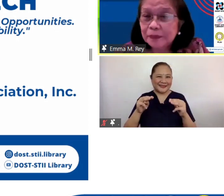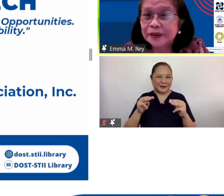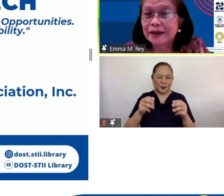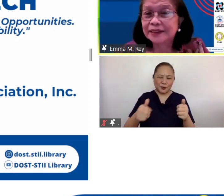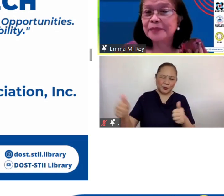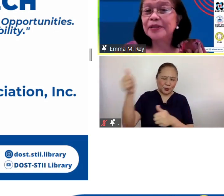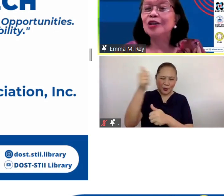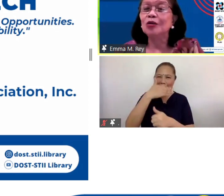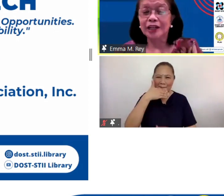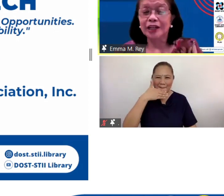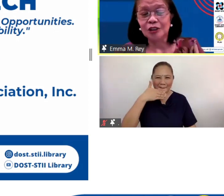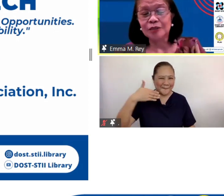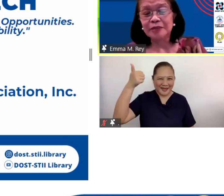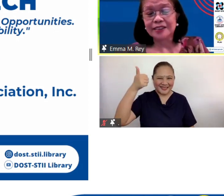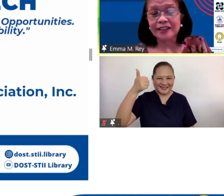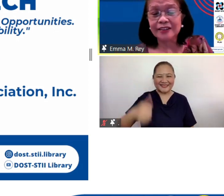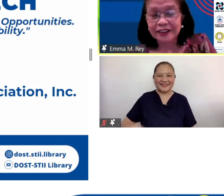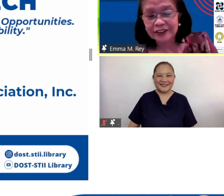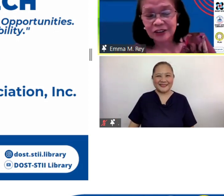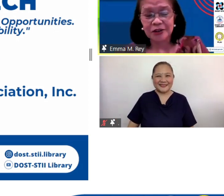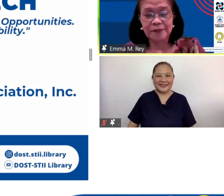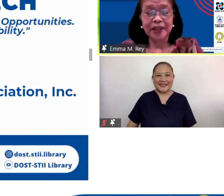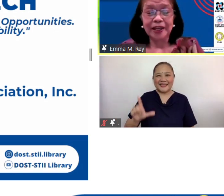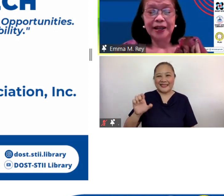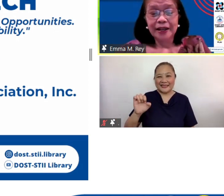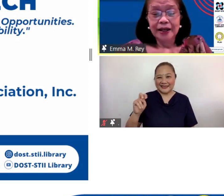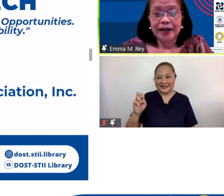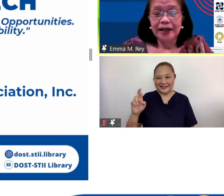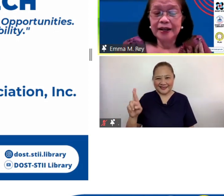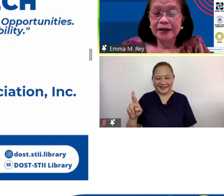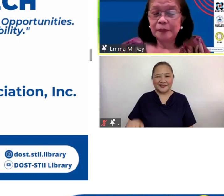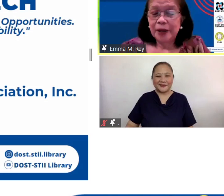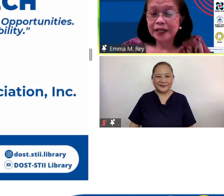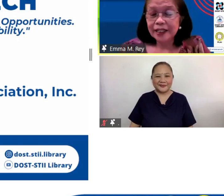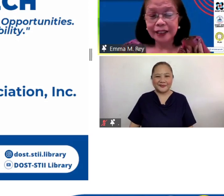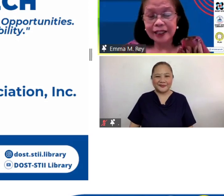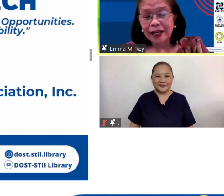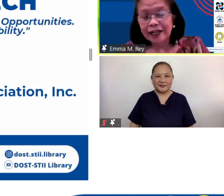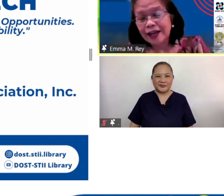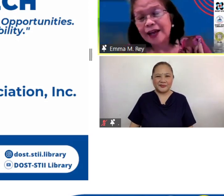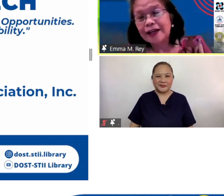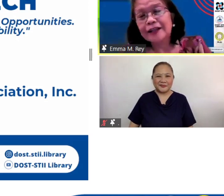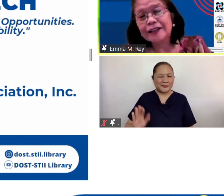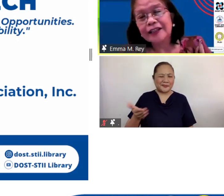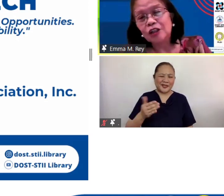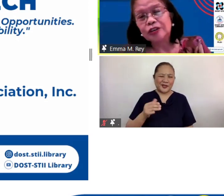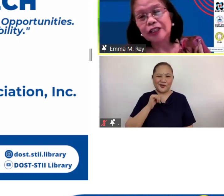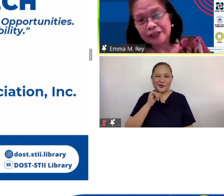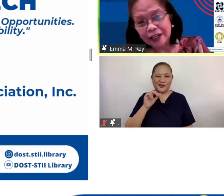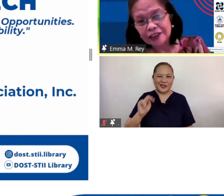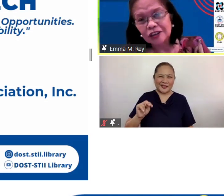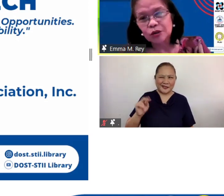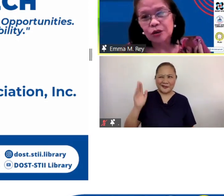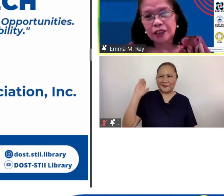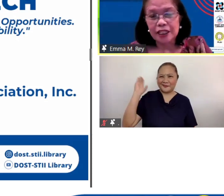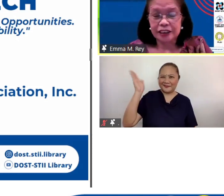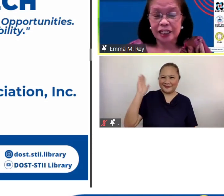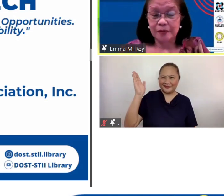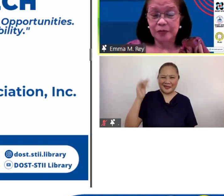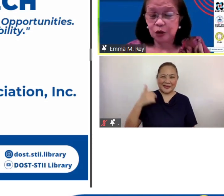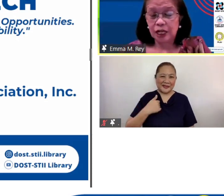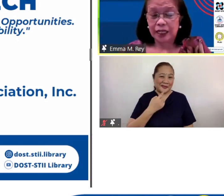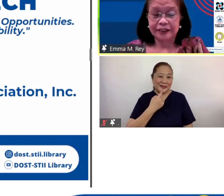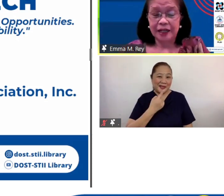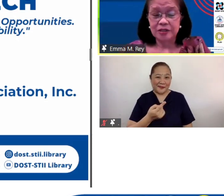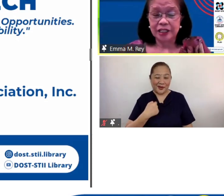crop, sasabihin kong ganon, Miss Linder, no? Parang hindi na kailangan ng keynote address tulad ng